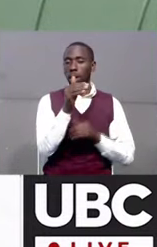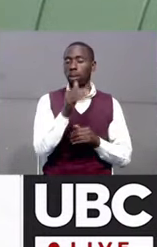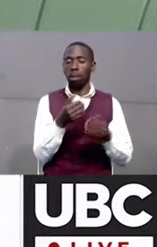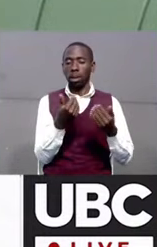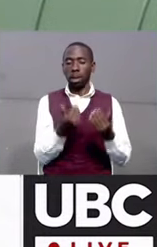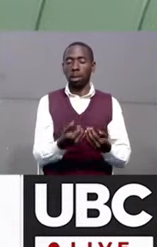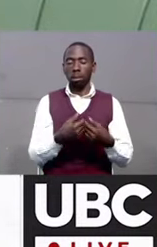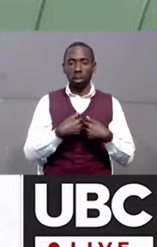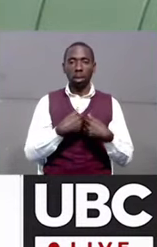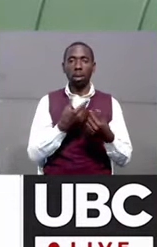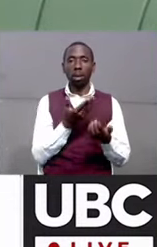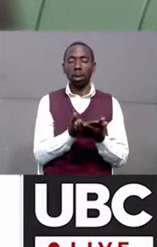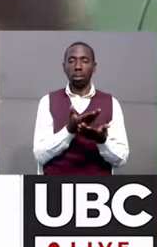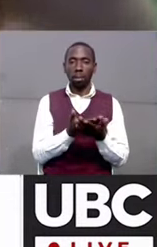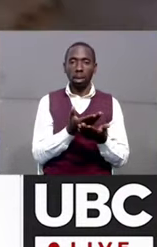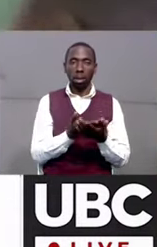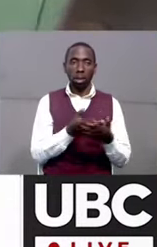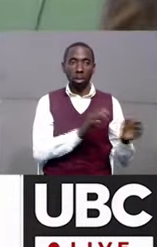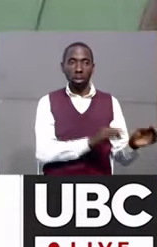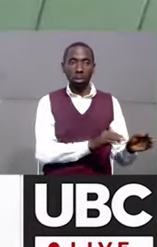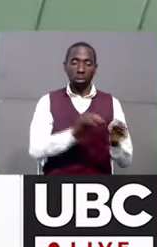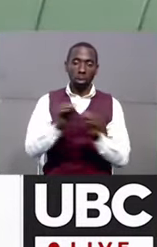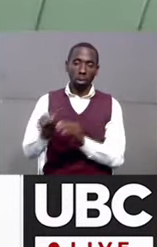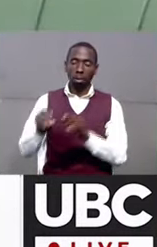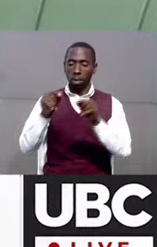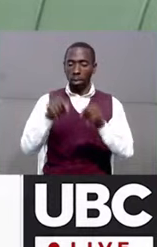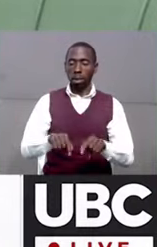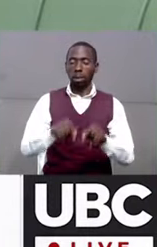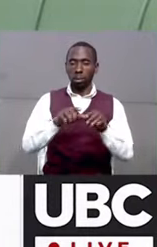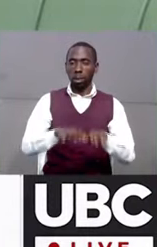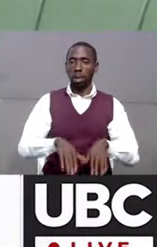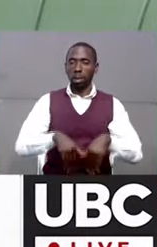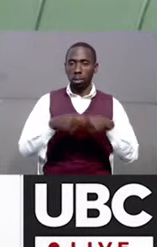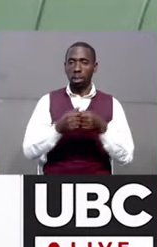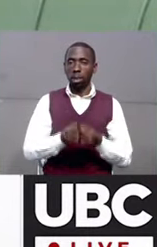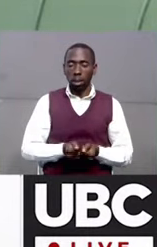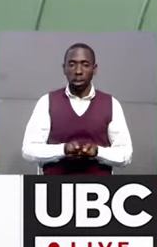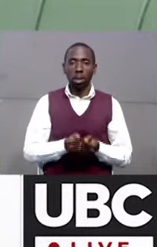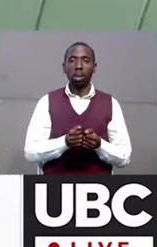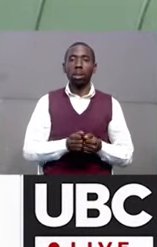move that this House resolves